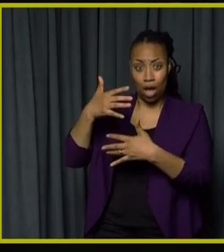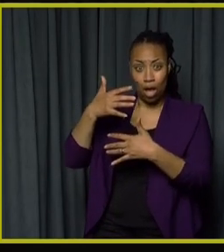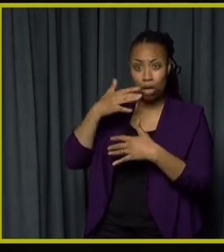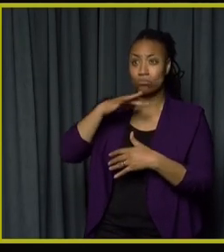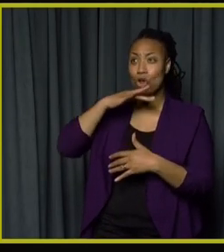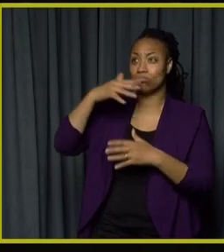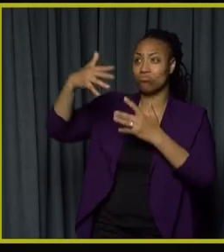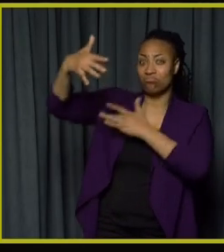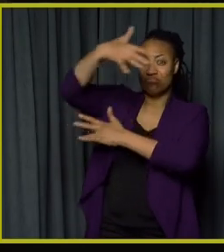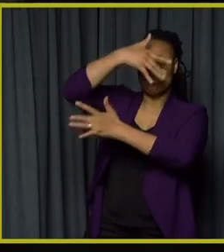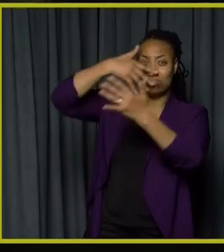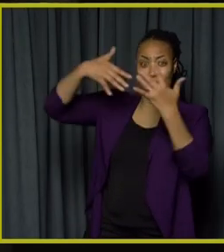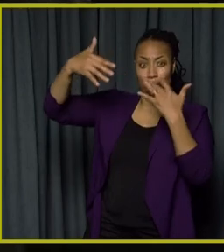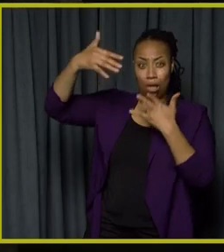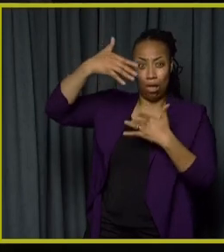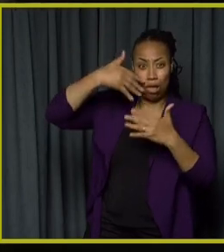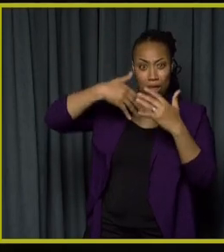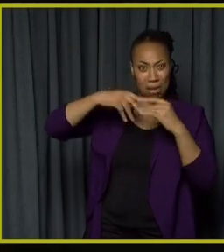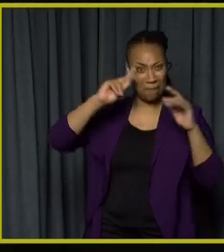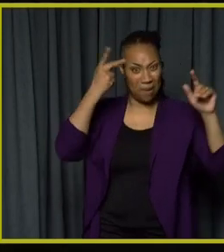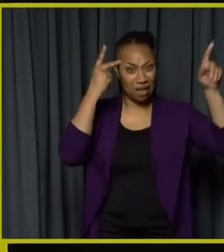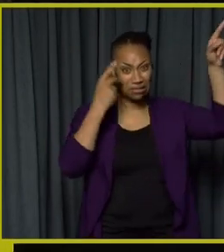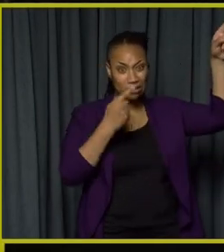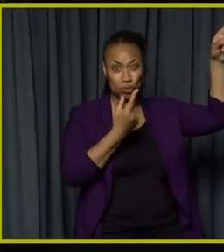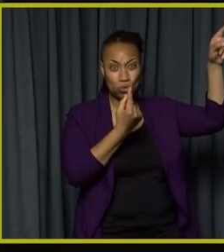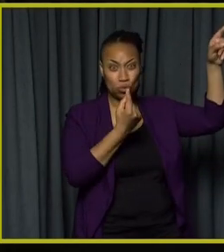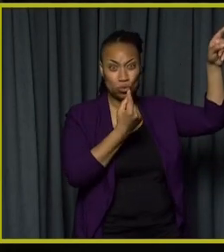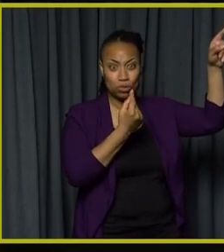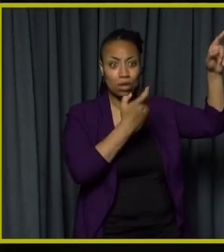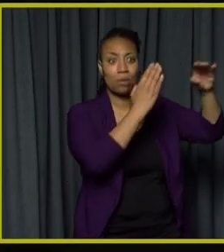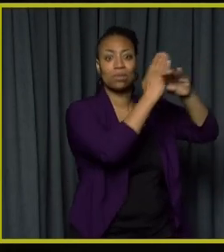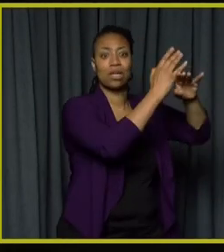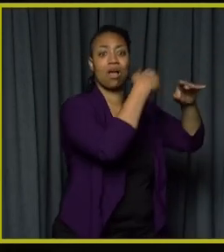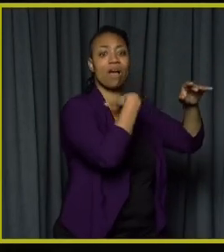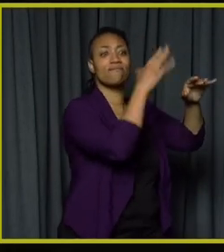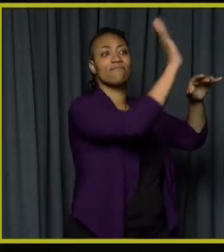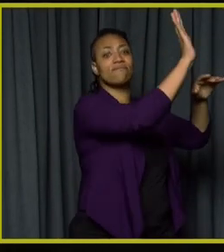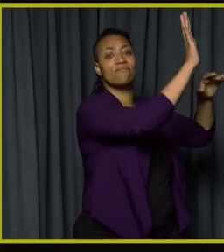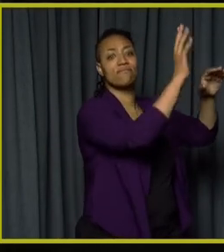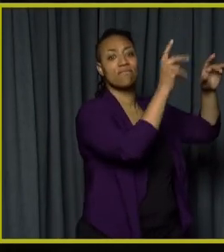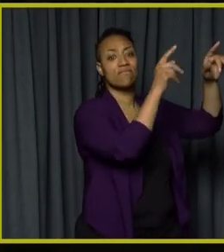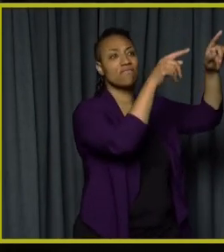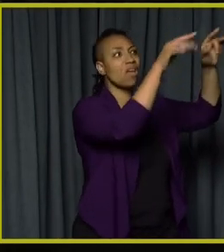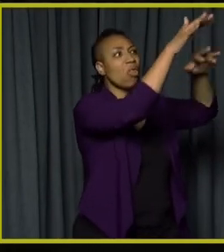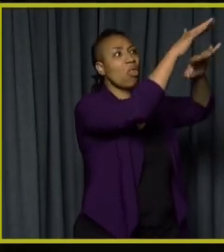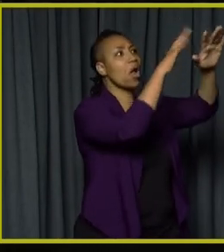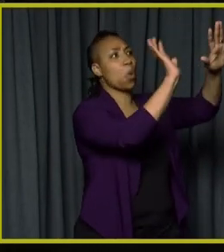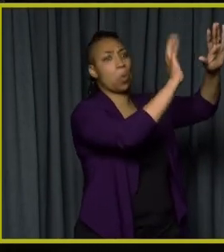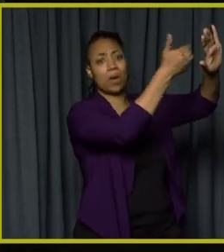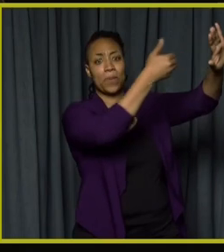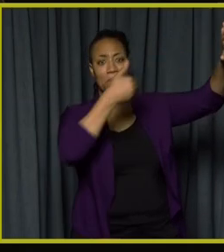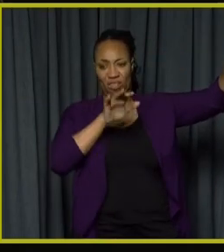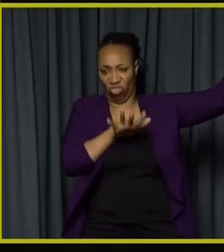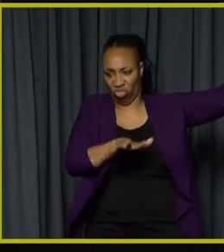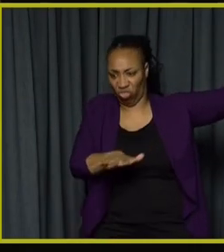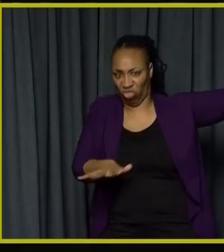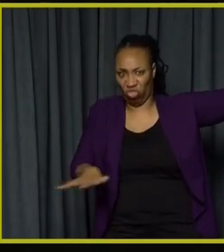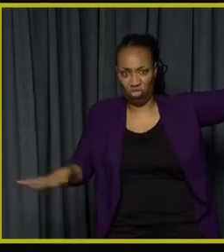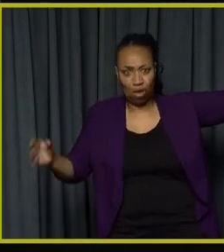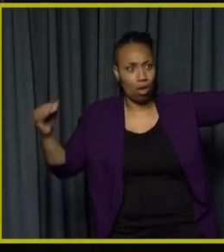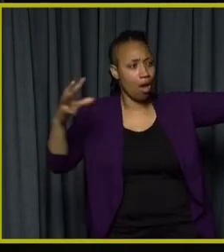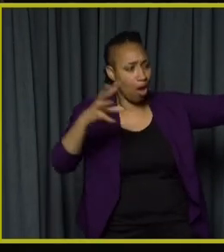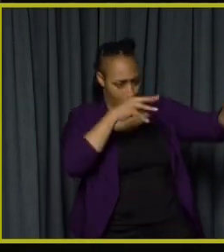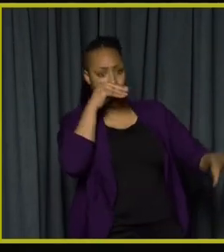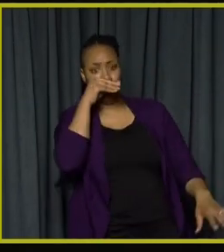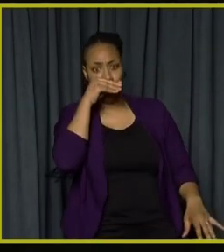corporate polluters. When you protect corporate polluters, it has a death measurement. And it's time, it's past time to reject